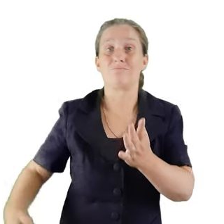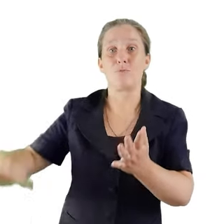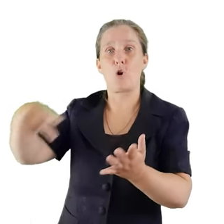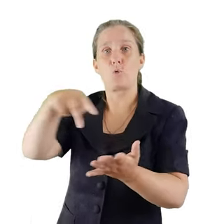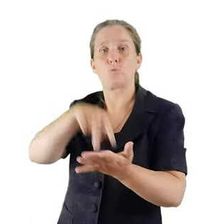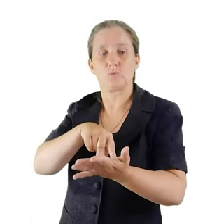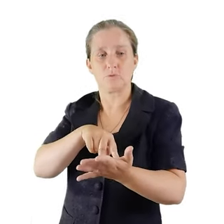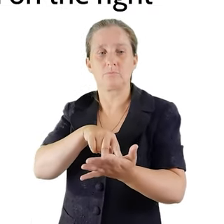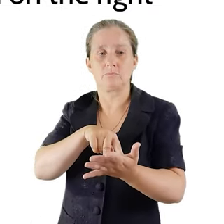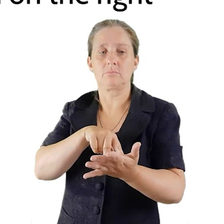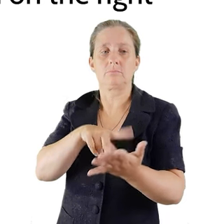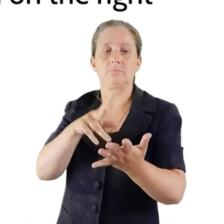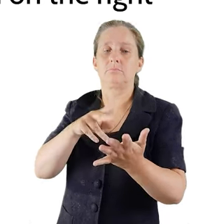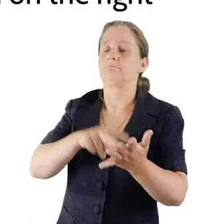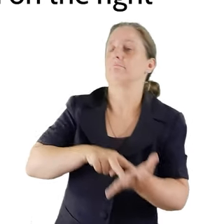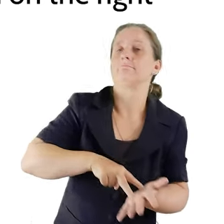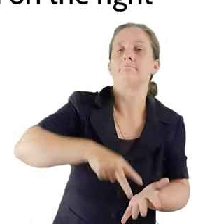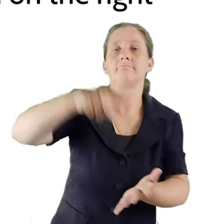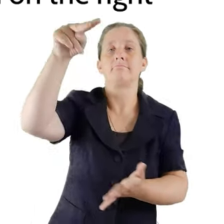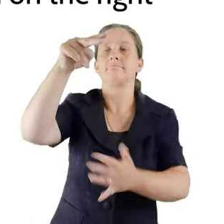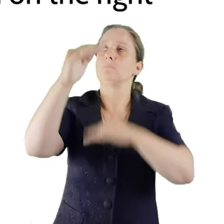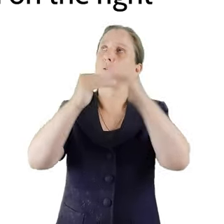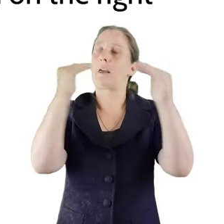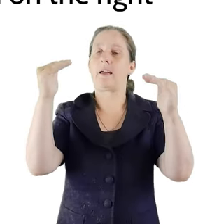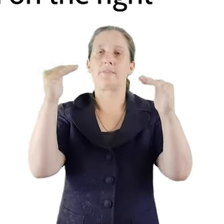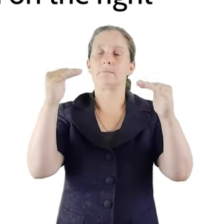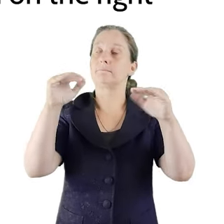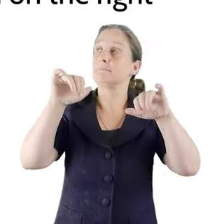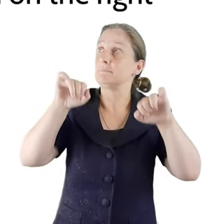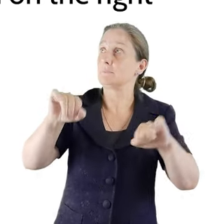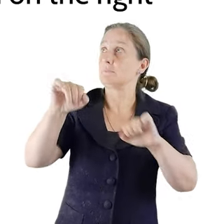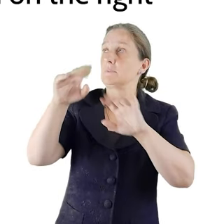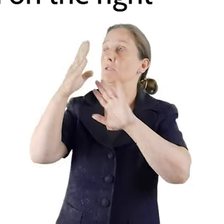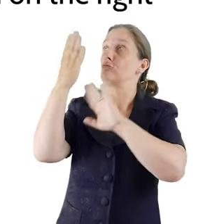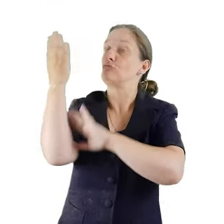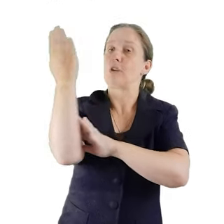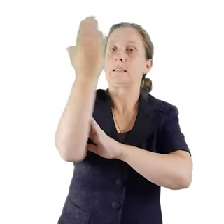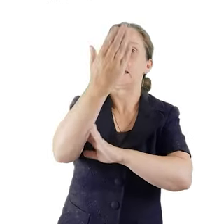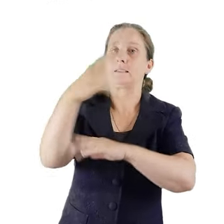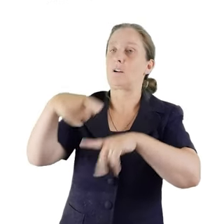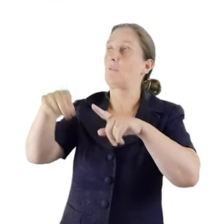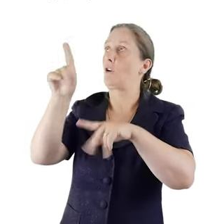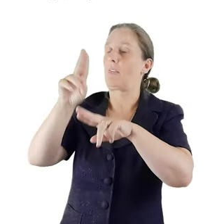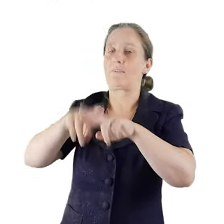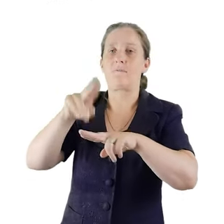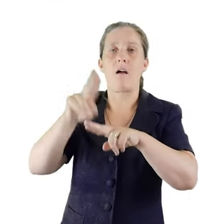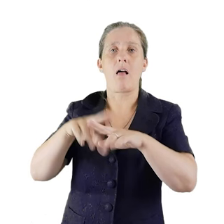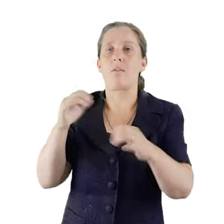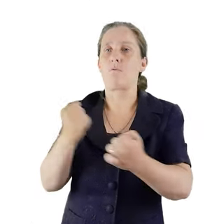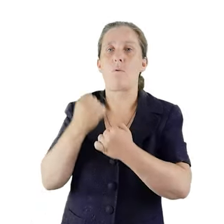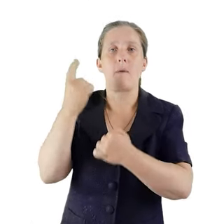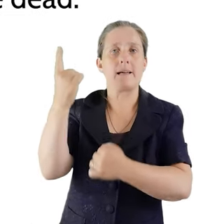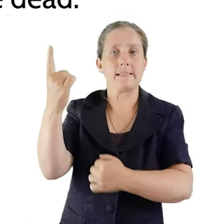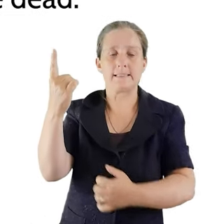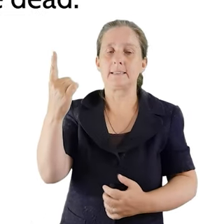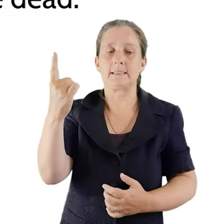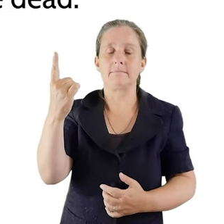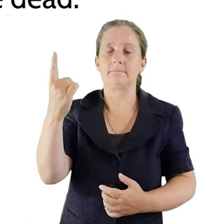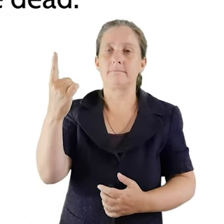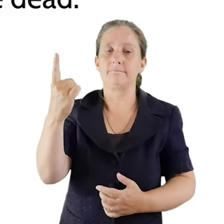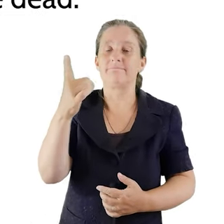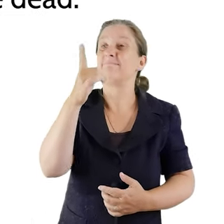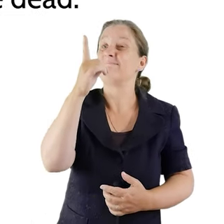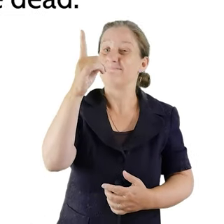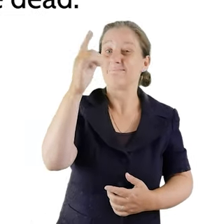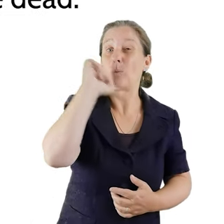again from the dead. He ascended into heaven and sitteth on the right hand of God the Father Almighty.